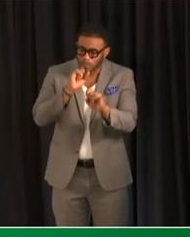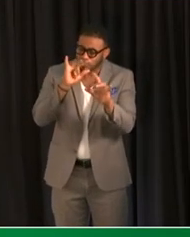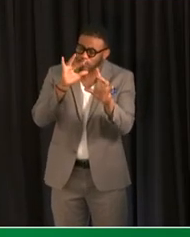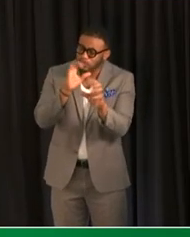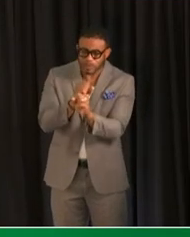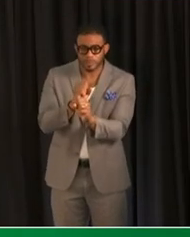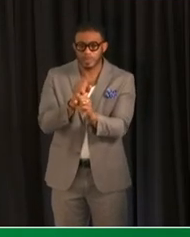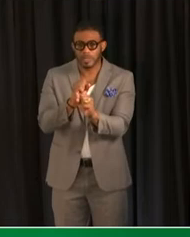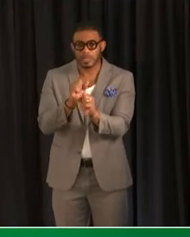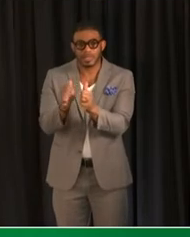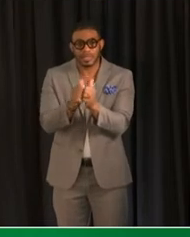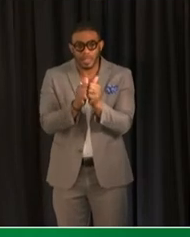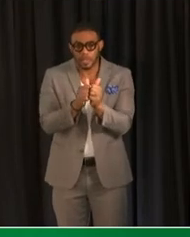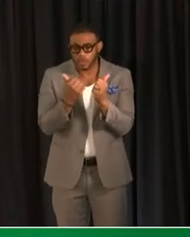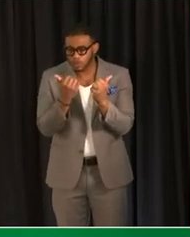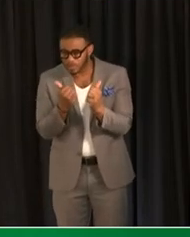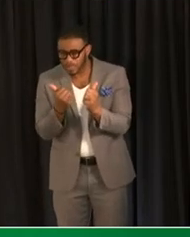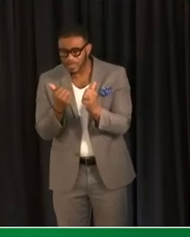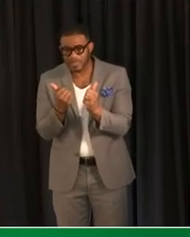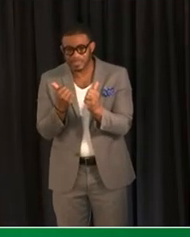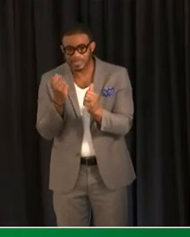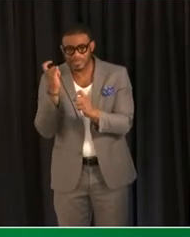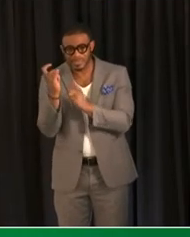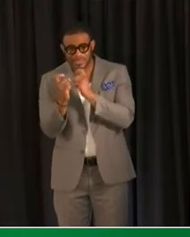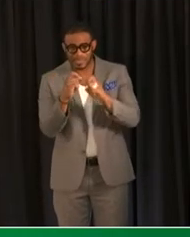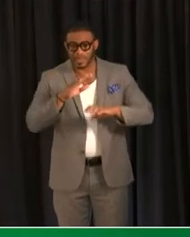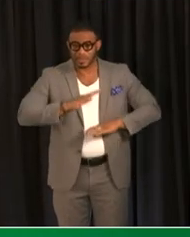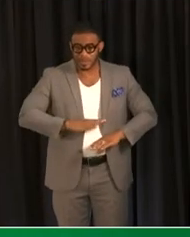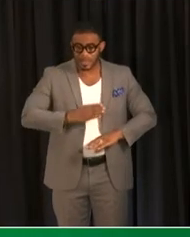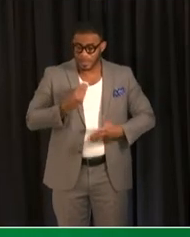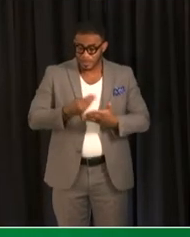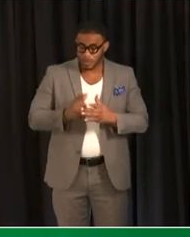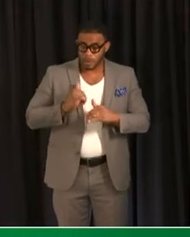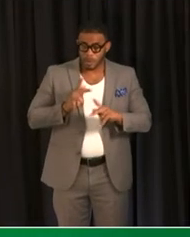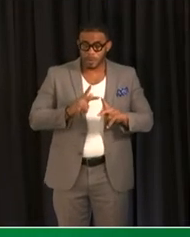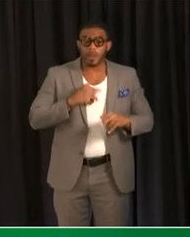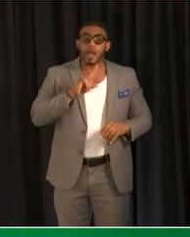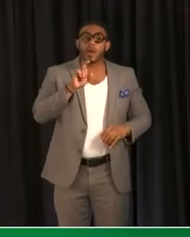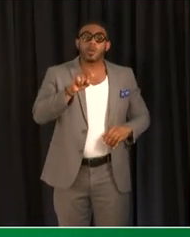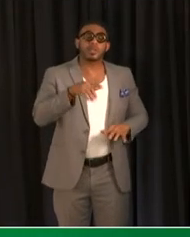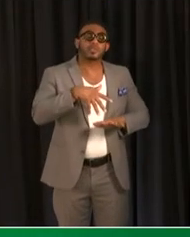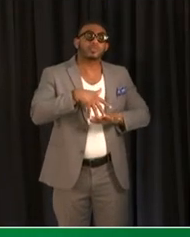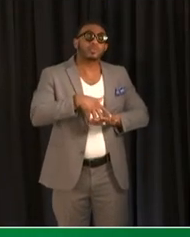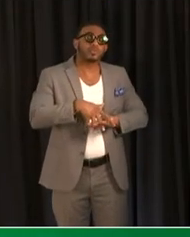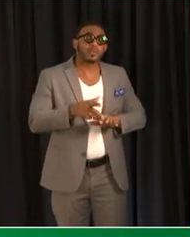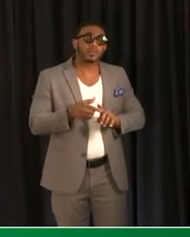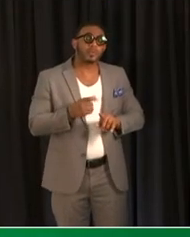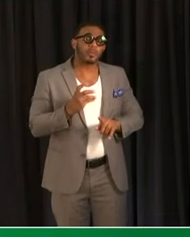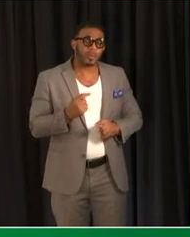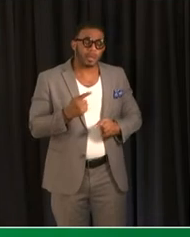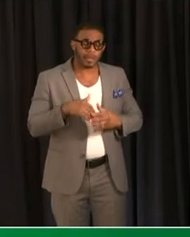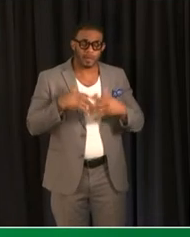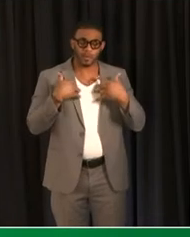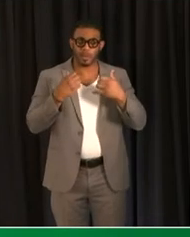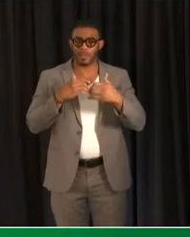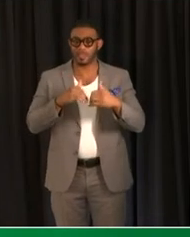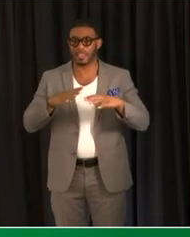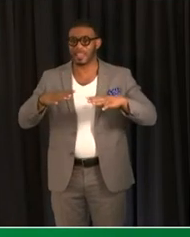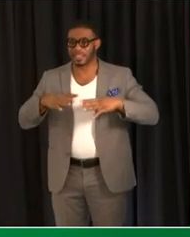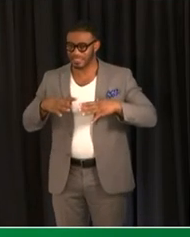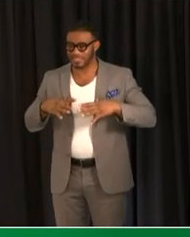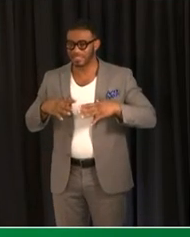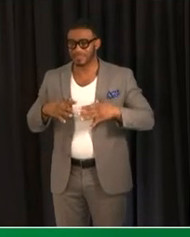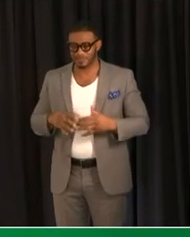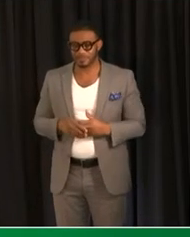working wonderfully together on trying to get some relief to our folks. My question is rooted in recovery